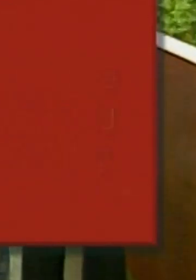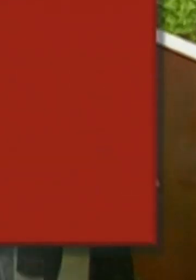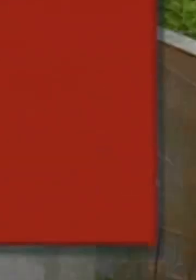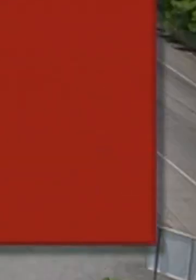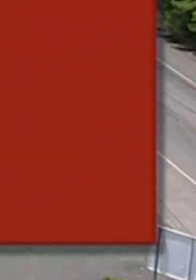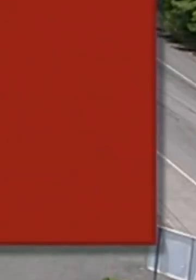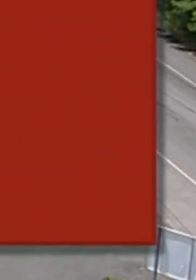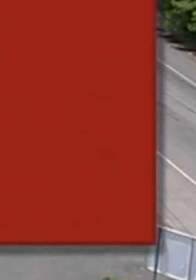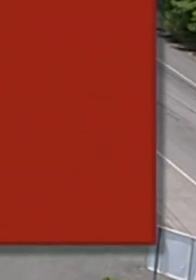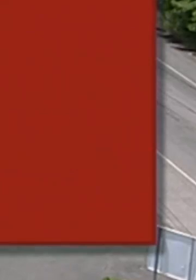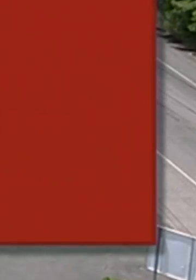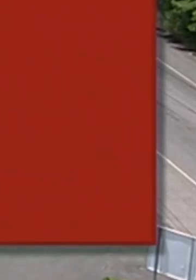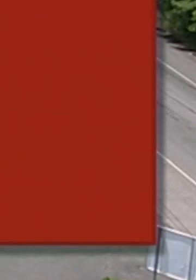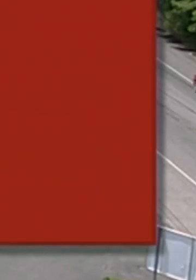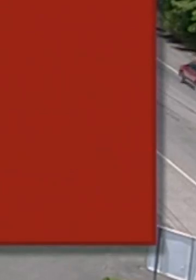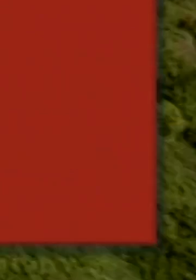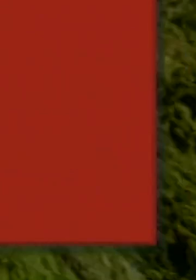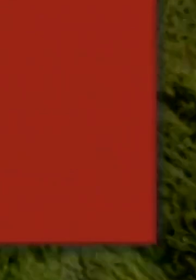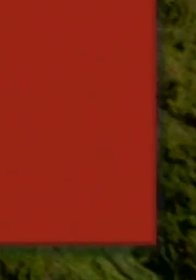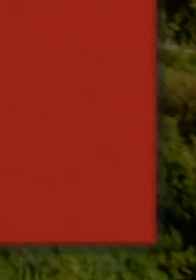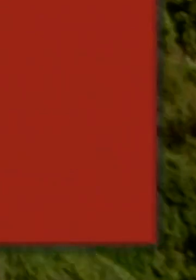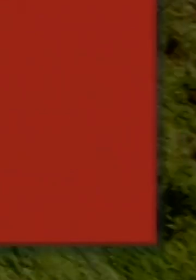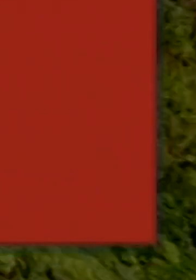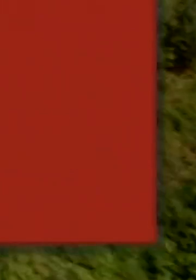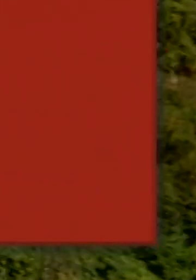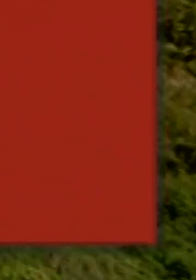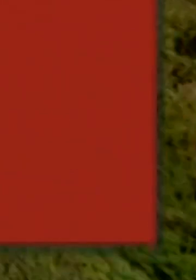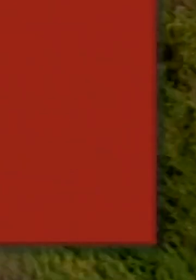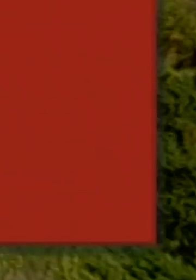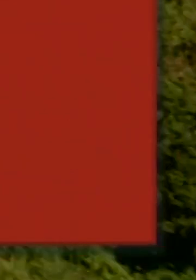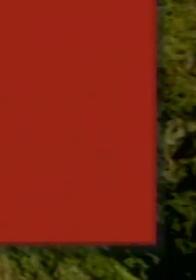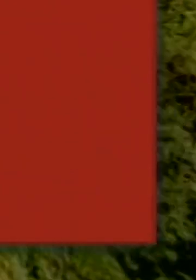Identify the places safe for shelter in case of a tsunami.